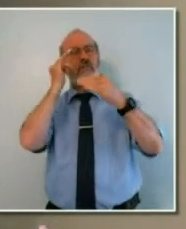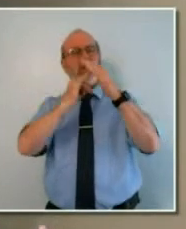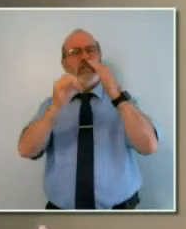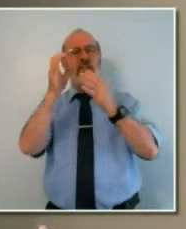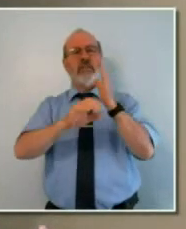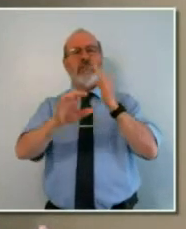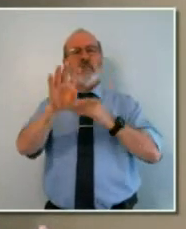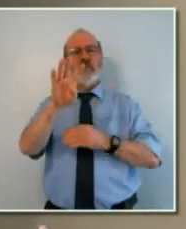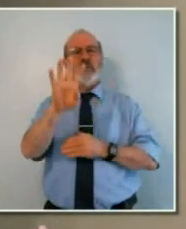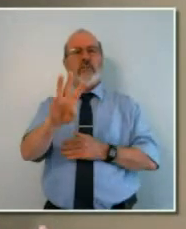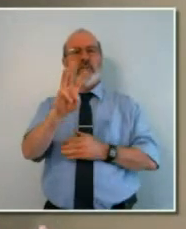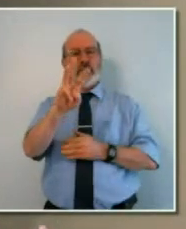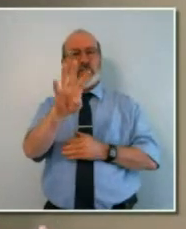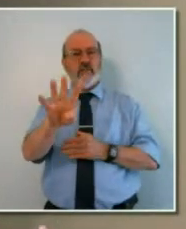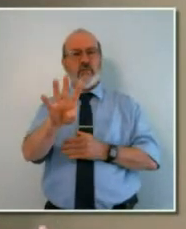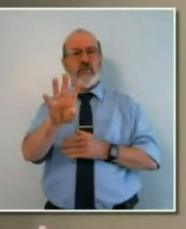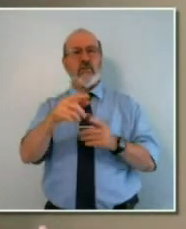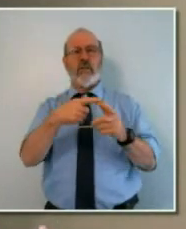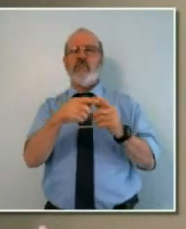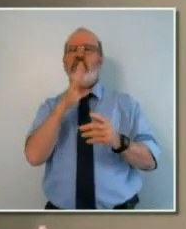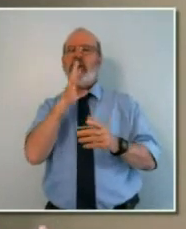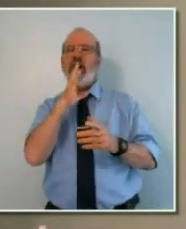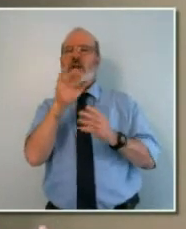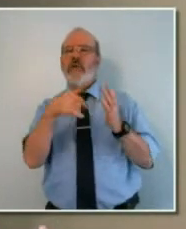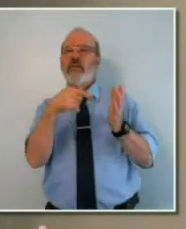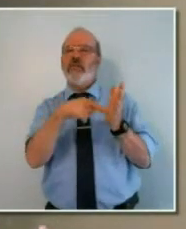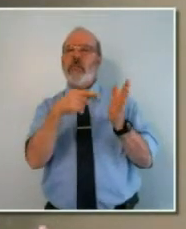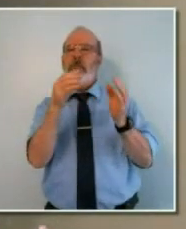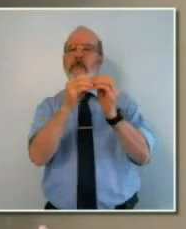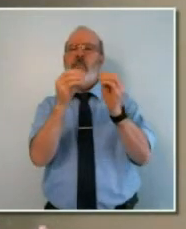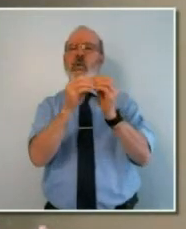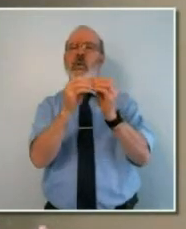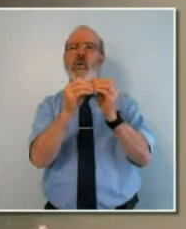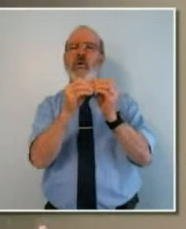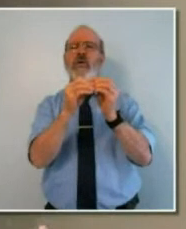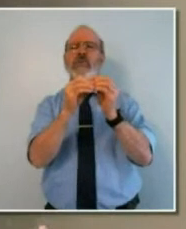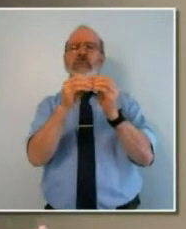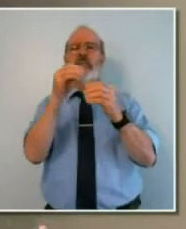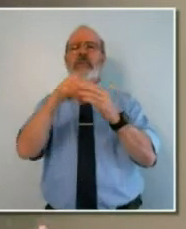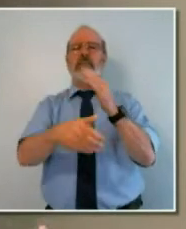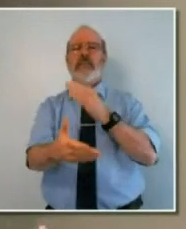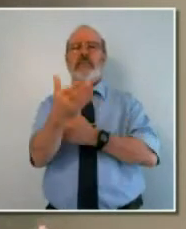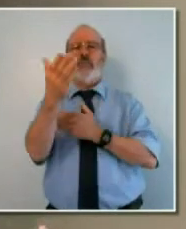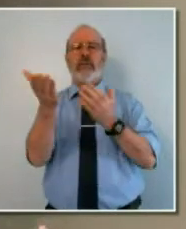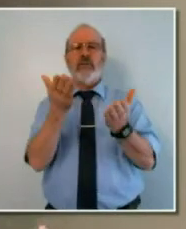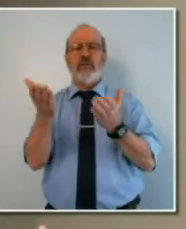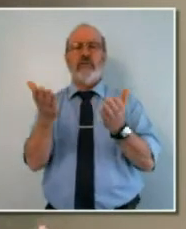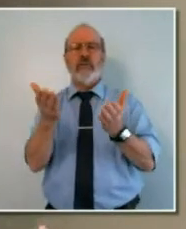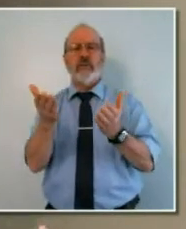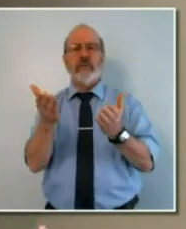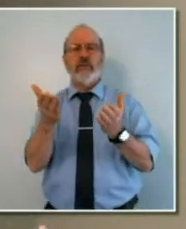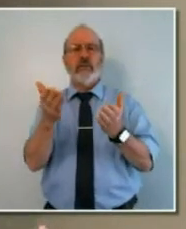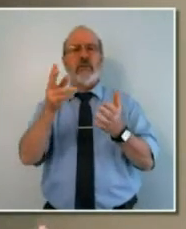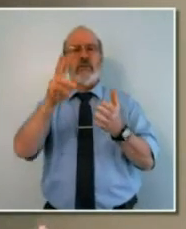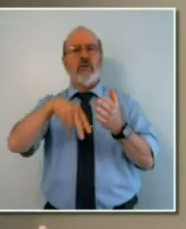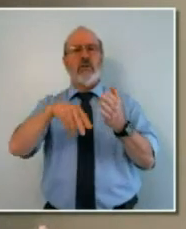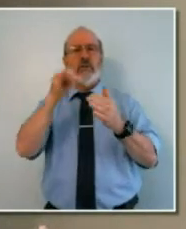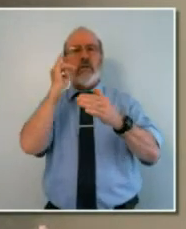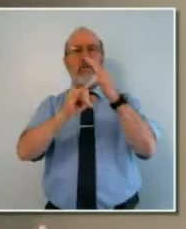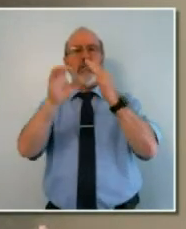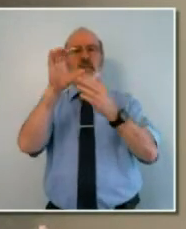then we'll be referring back to this passage eventually in this morning's message. So I'm reading now, beginning in Isaiah